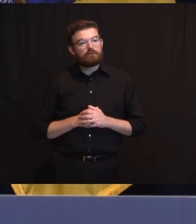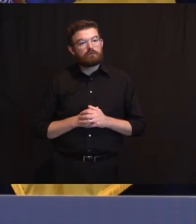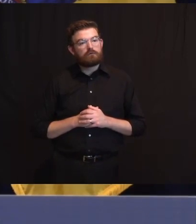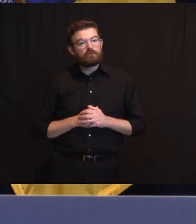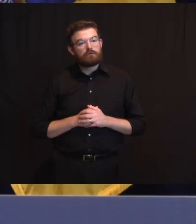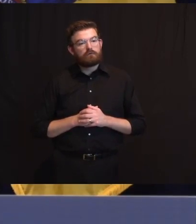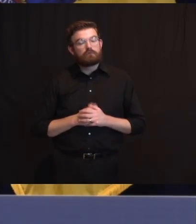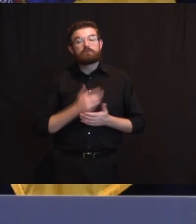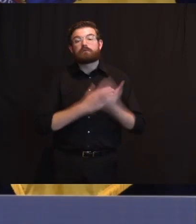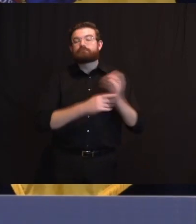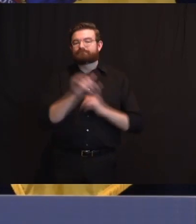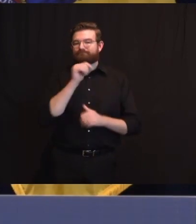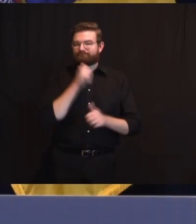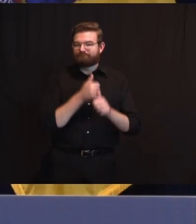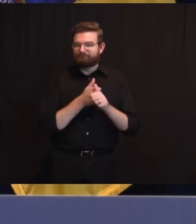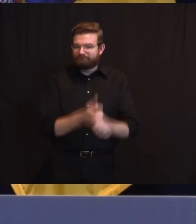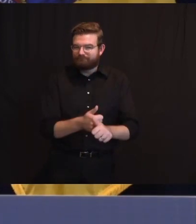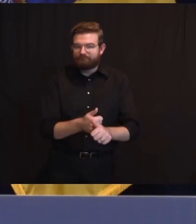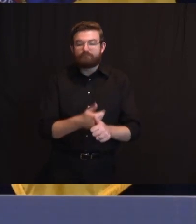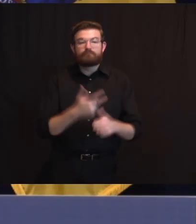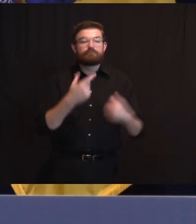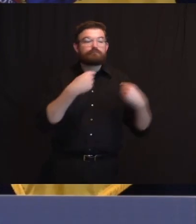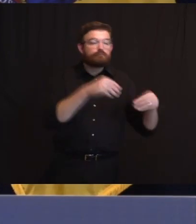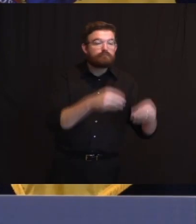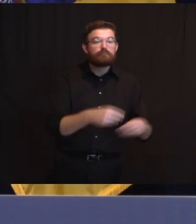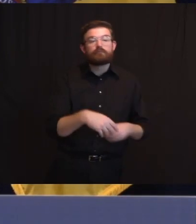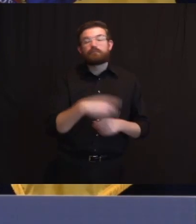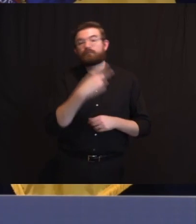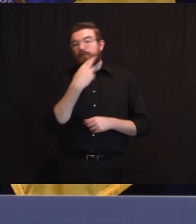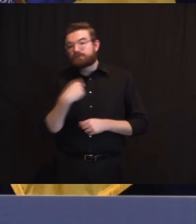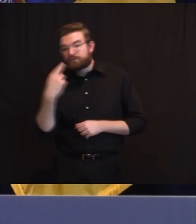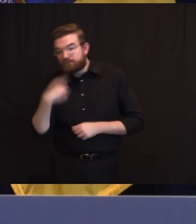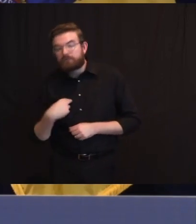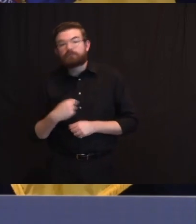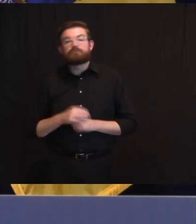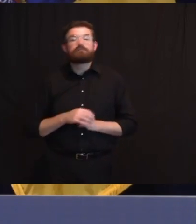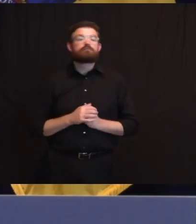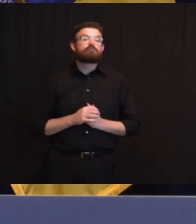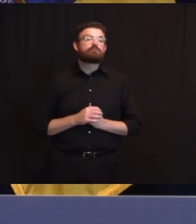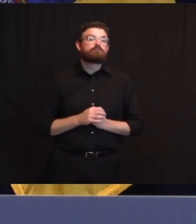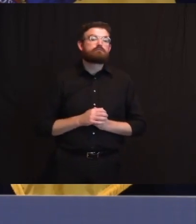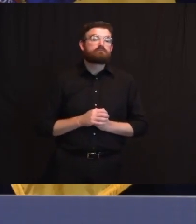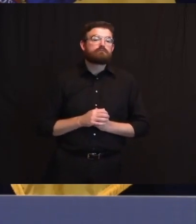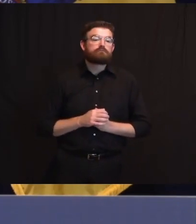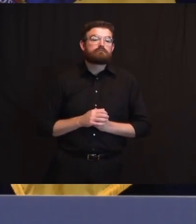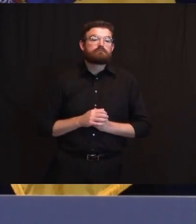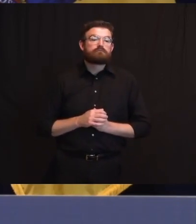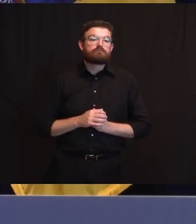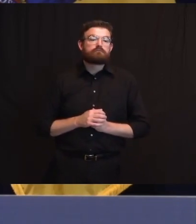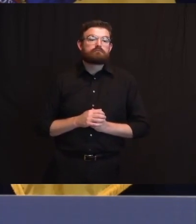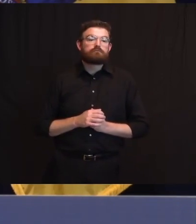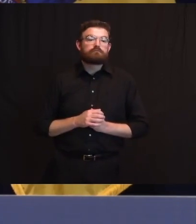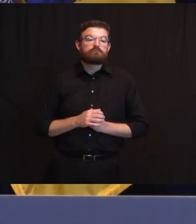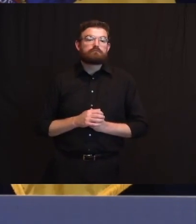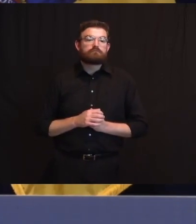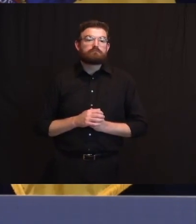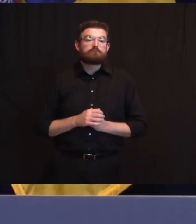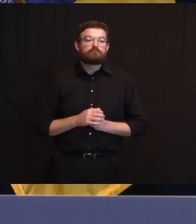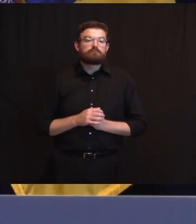restaurants, in any venue, have been remarkably few, and that's a good thing, and